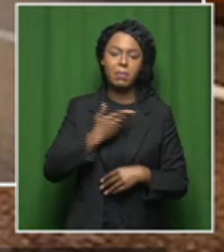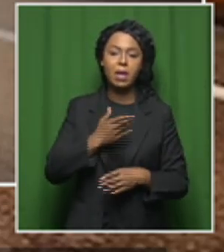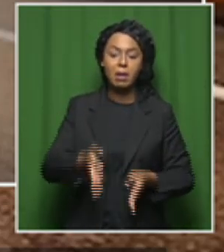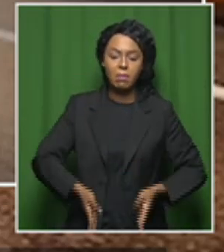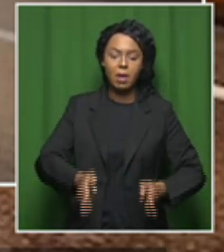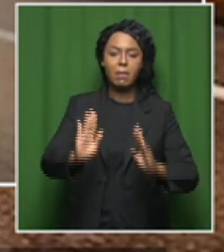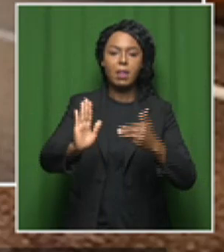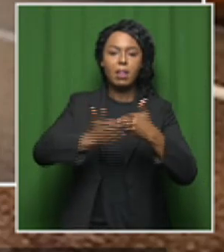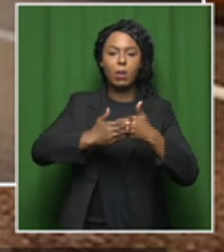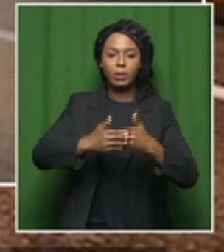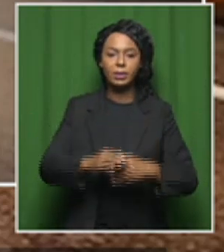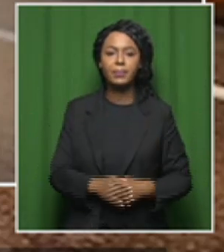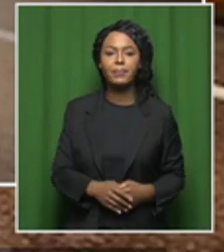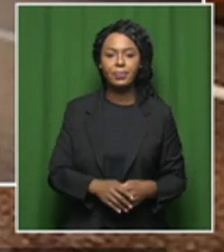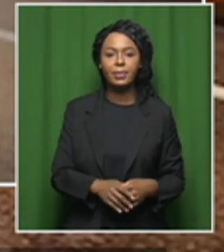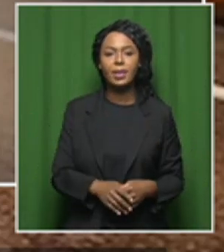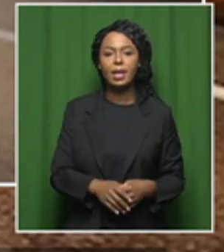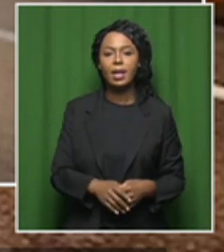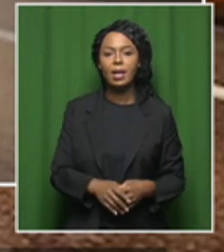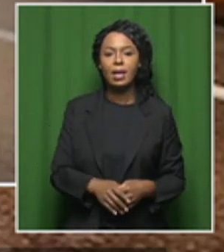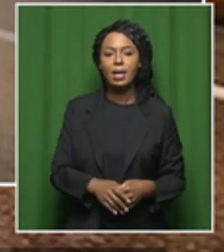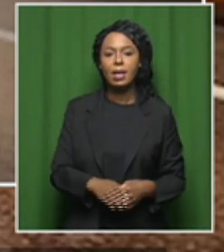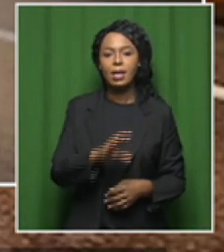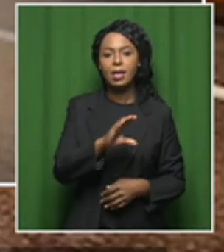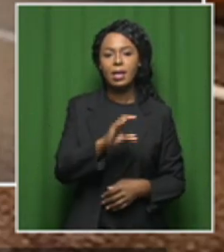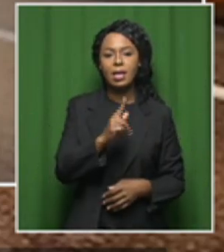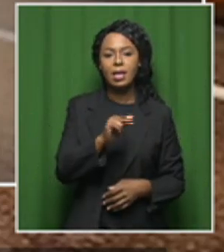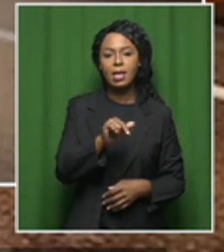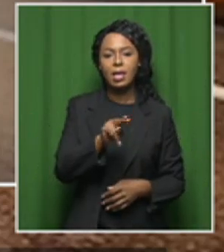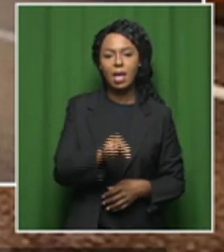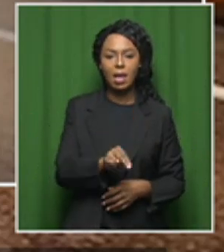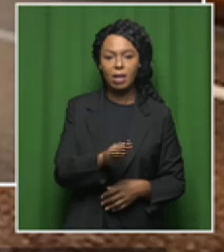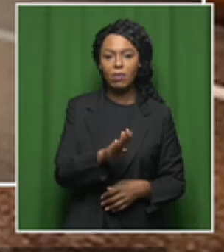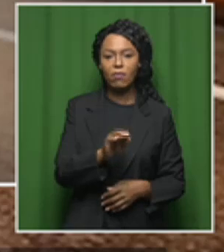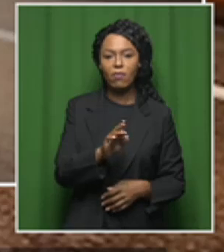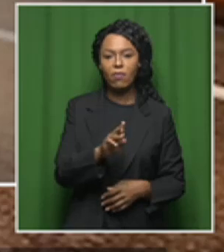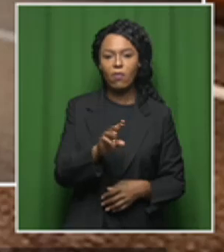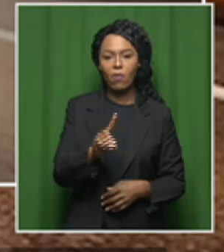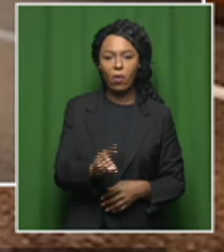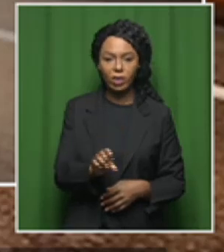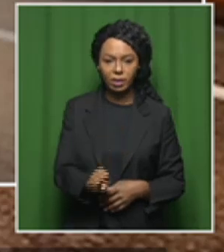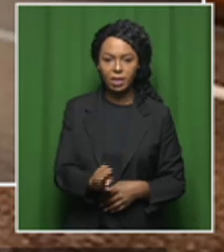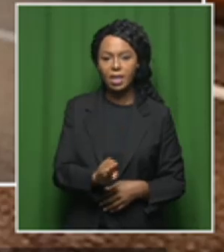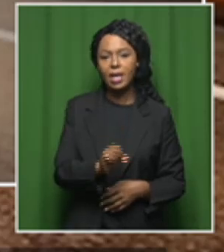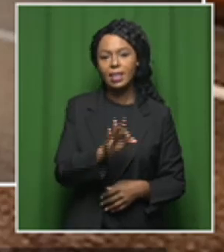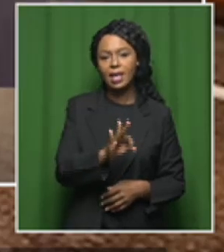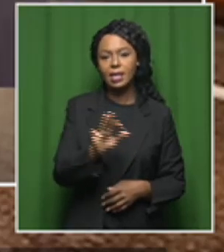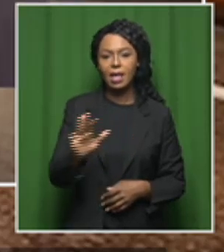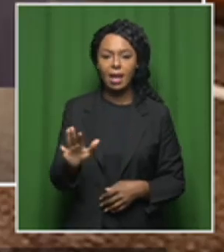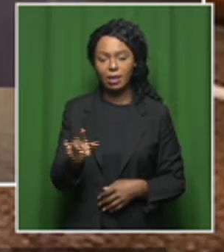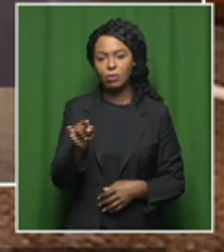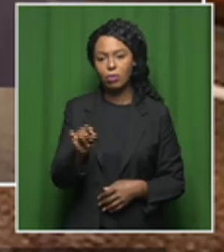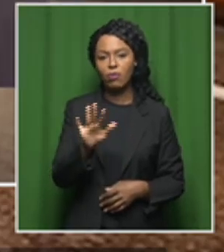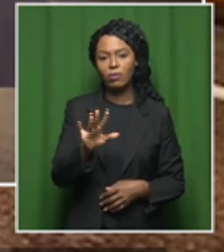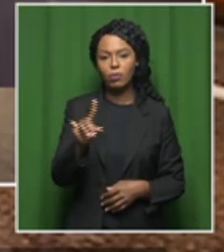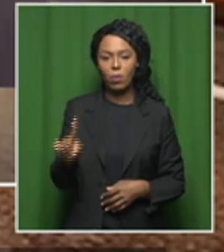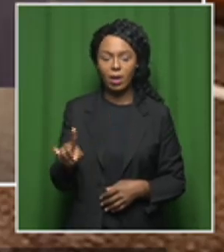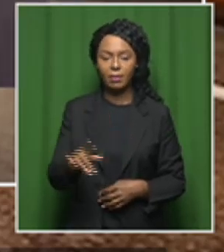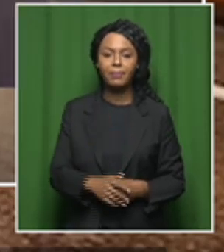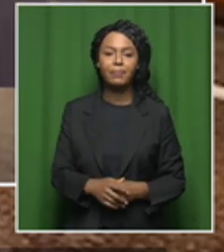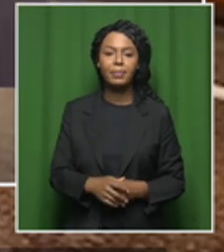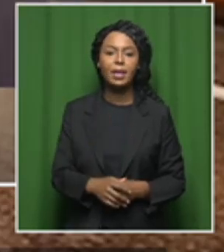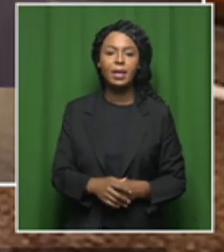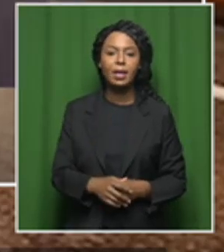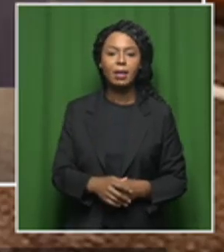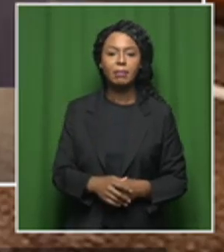Gale force is from about 39 kilometres an hour. Chappie's gusting at 51, so that's pretty extreme. That's closed. The